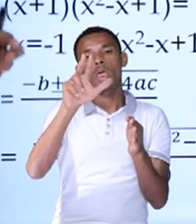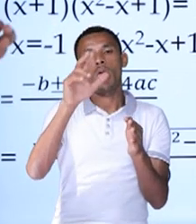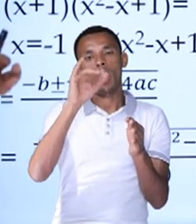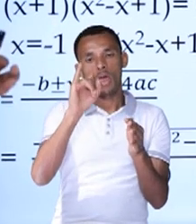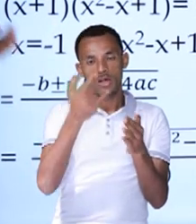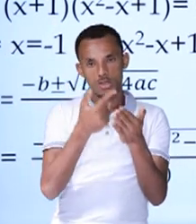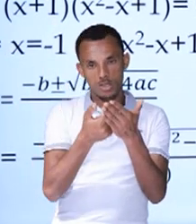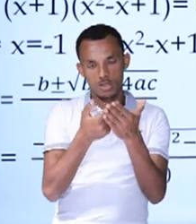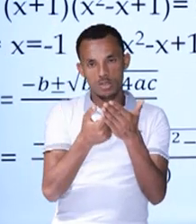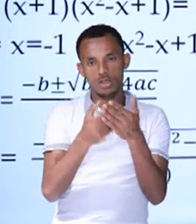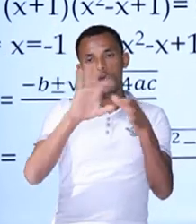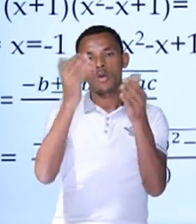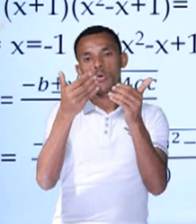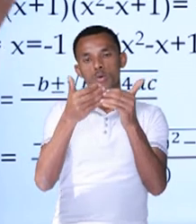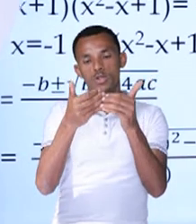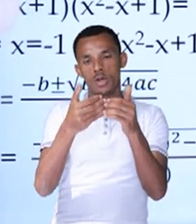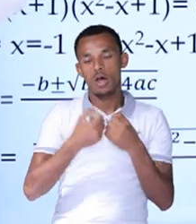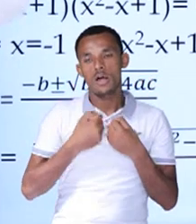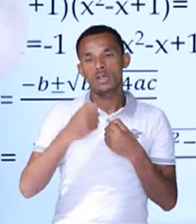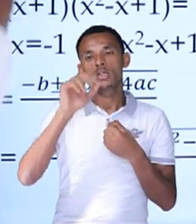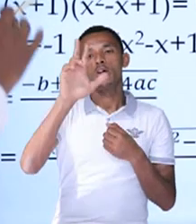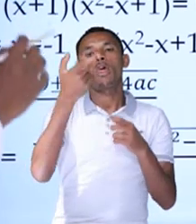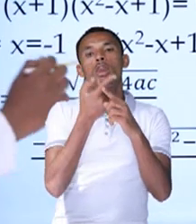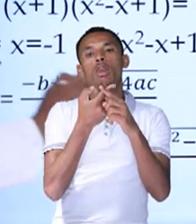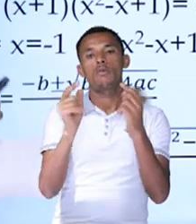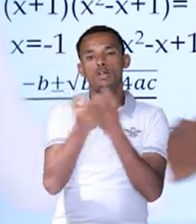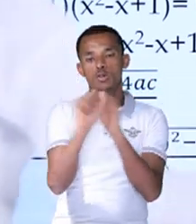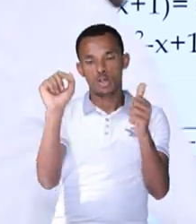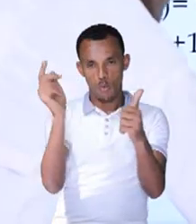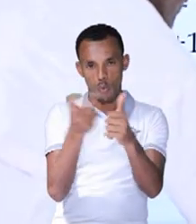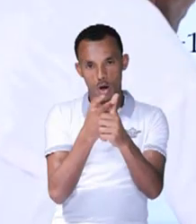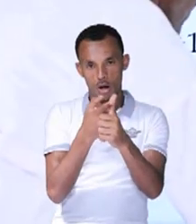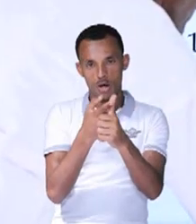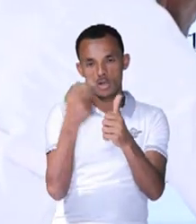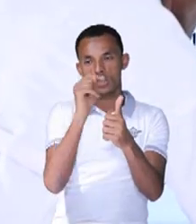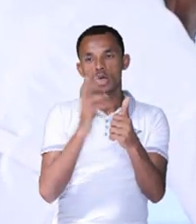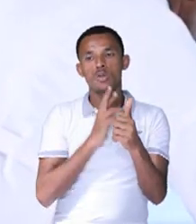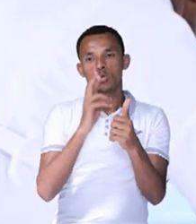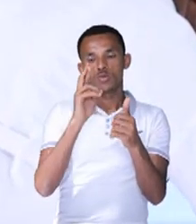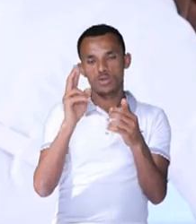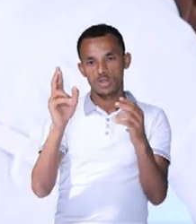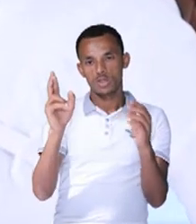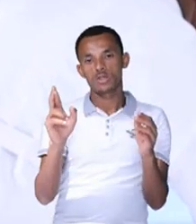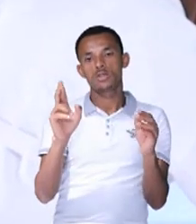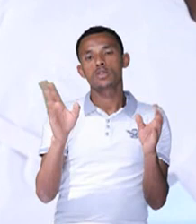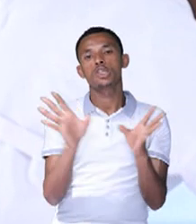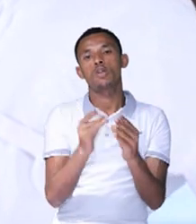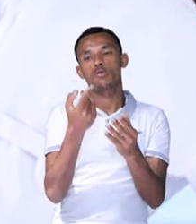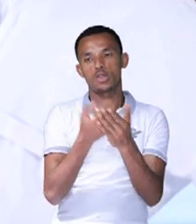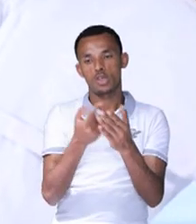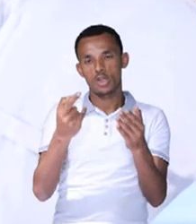So this equation has 3 different solutions. What? The true set of this cubic